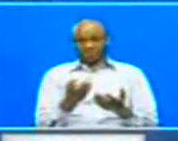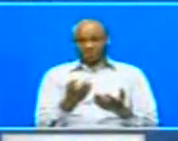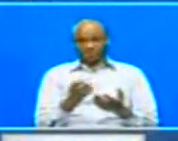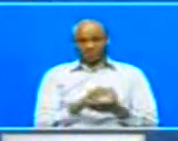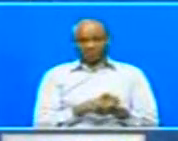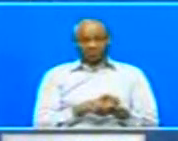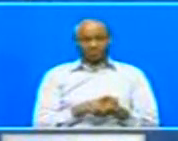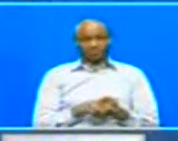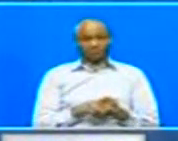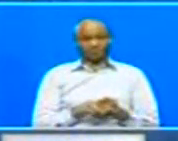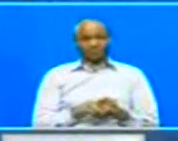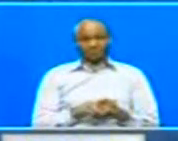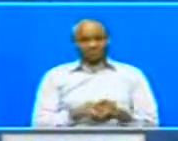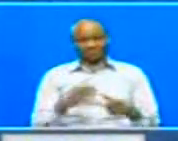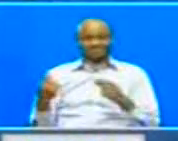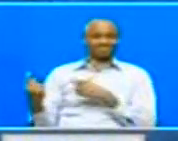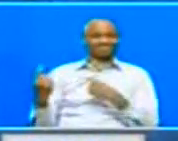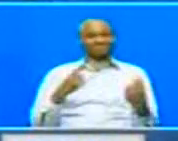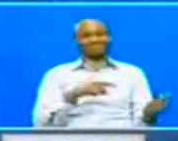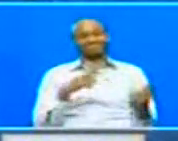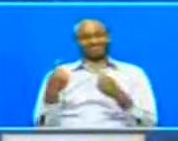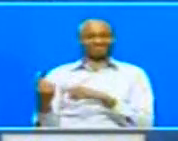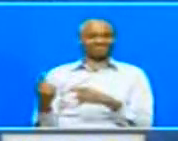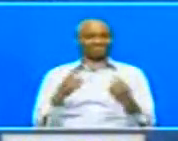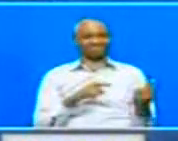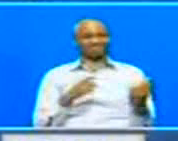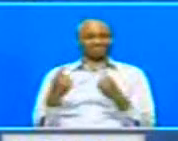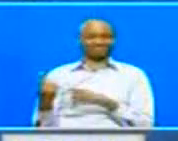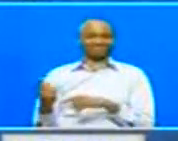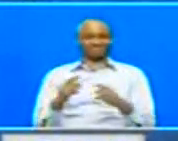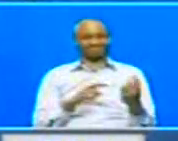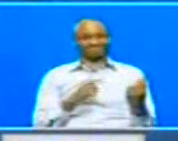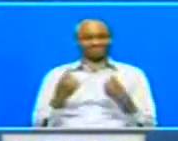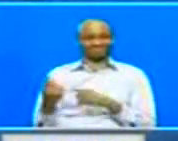a raft a quick measures. So it's a sort of multi-pronged approach, is that what you're saying? And that's what people are losing.